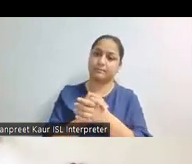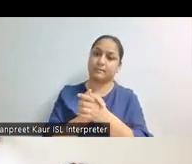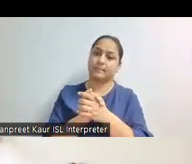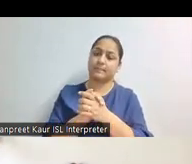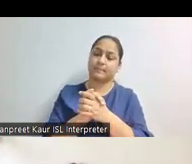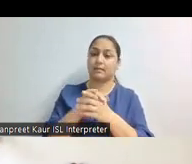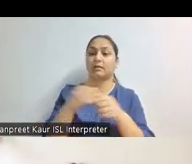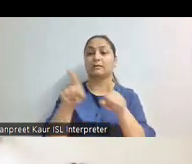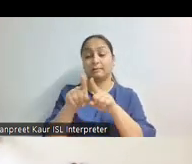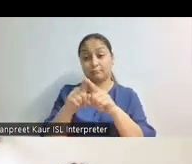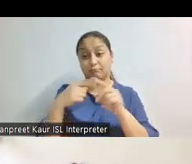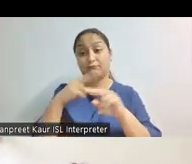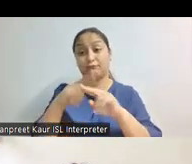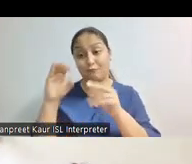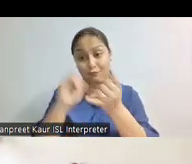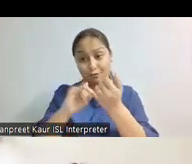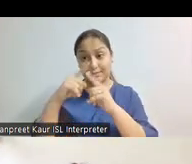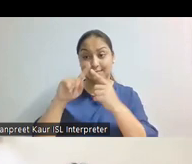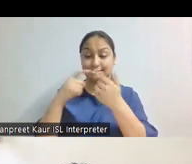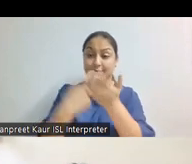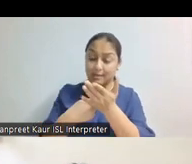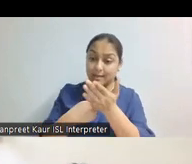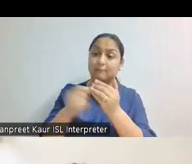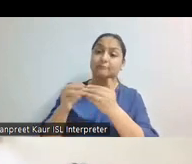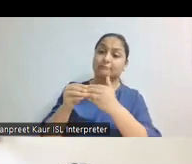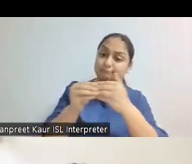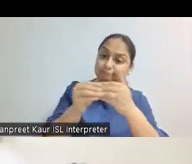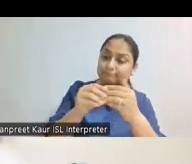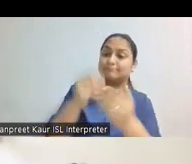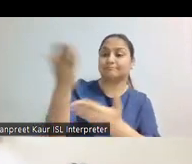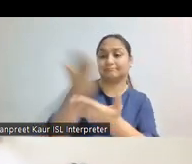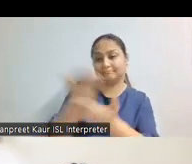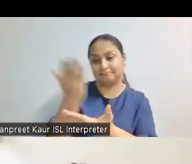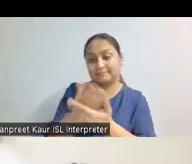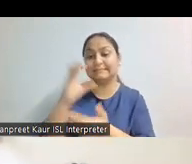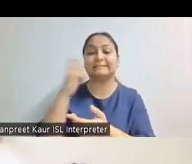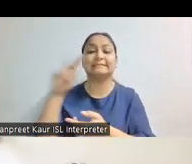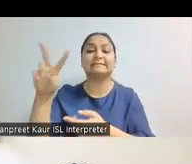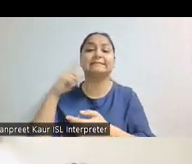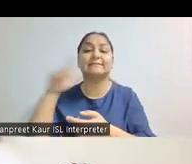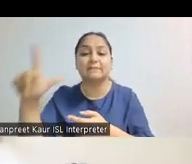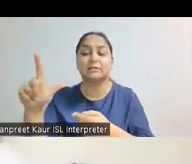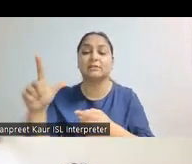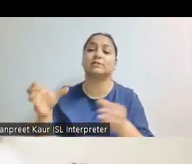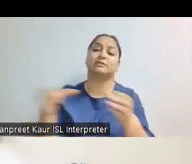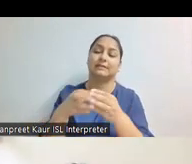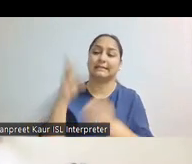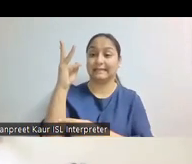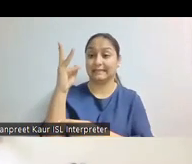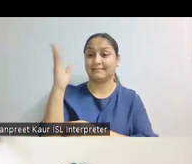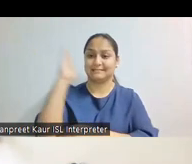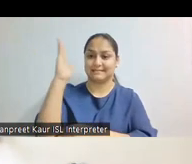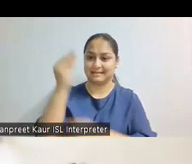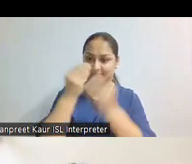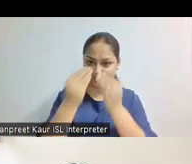can foster participation or enhance participation from civil society. Can we go to the third slide, please? I